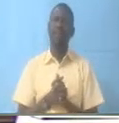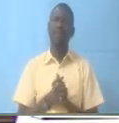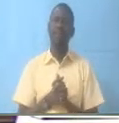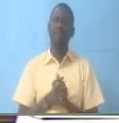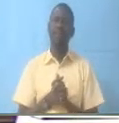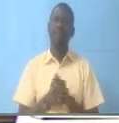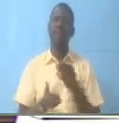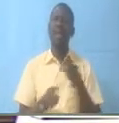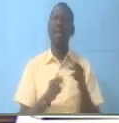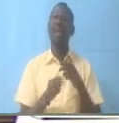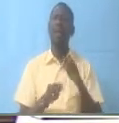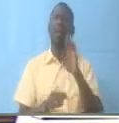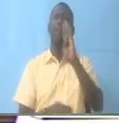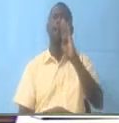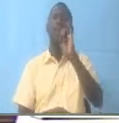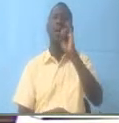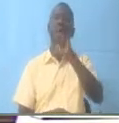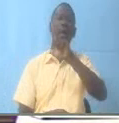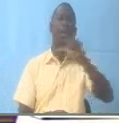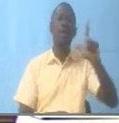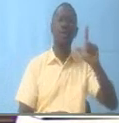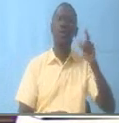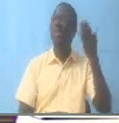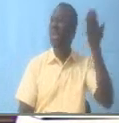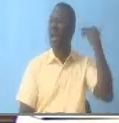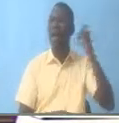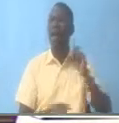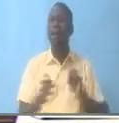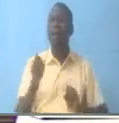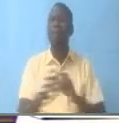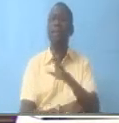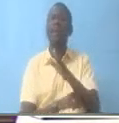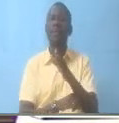indemnity bill that was passed in 2001,